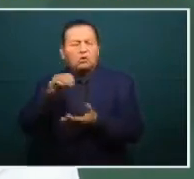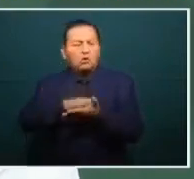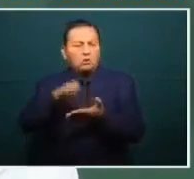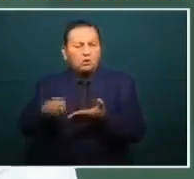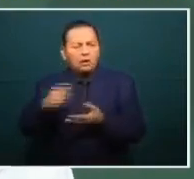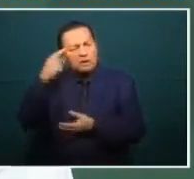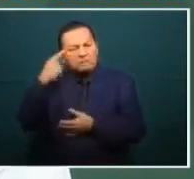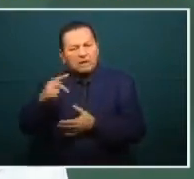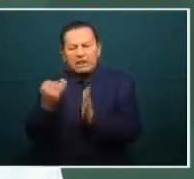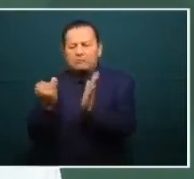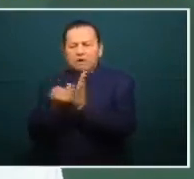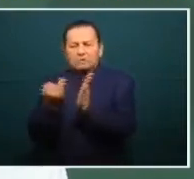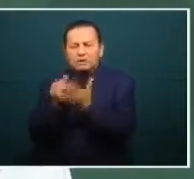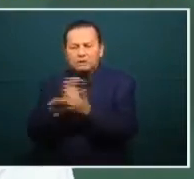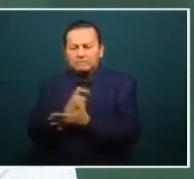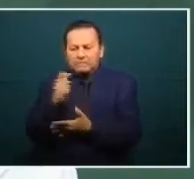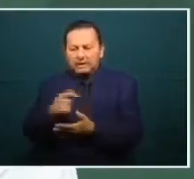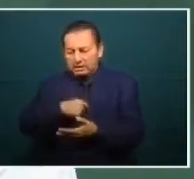dialogue to come to an agreement